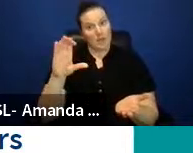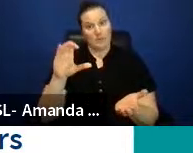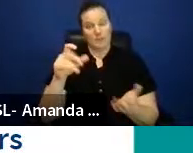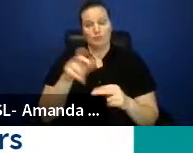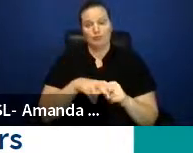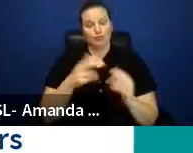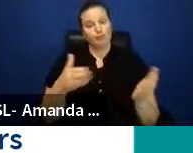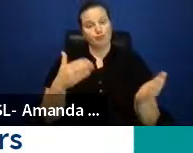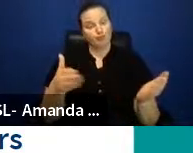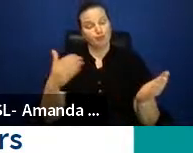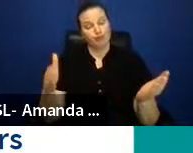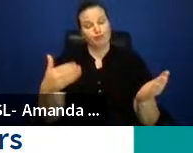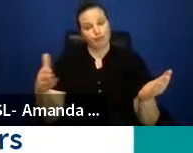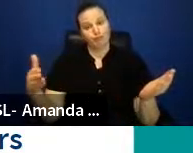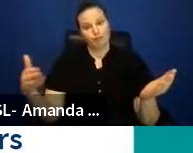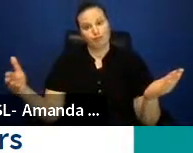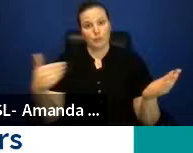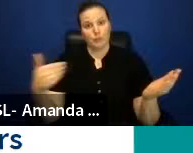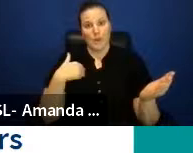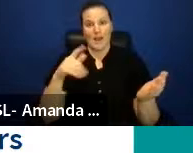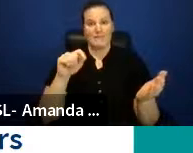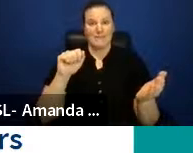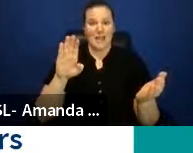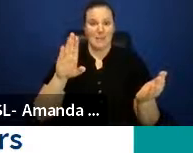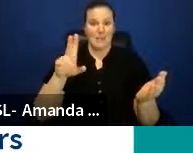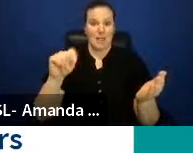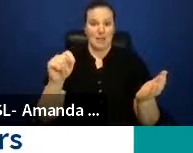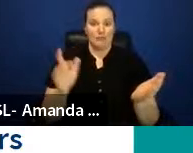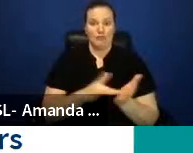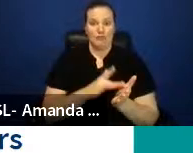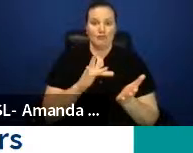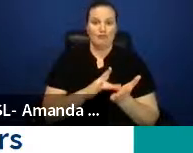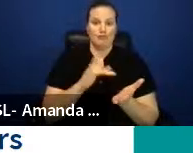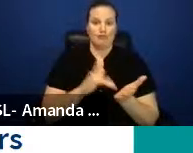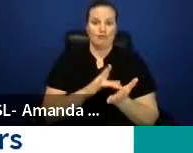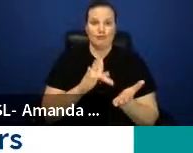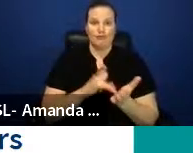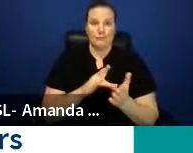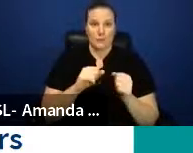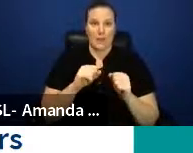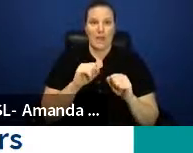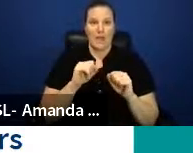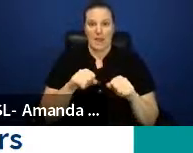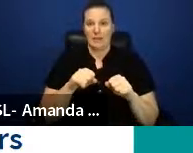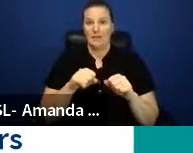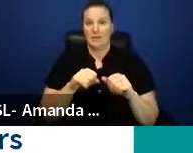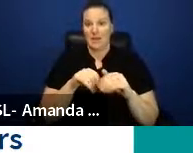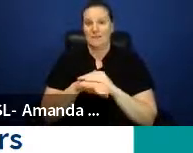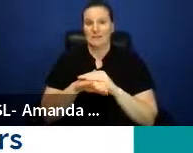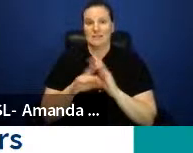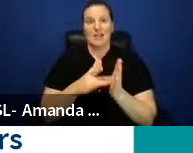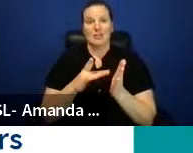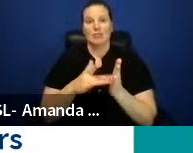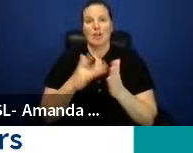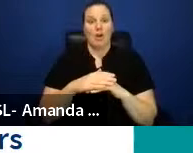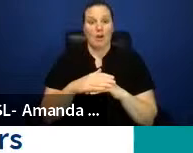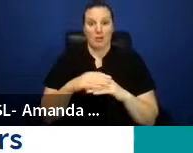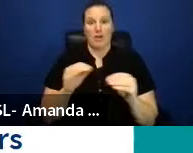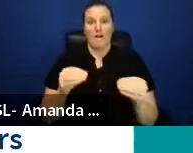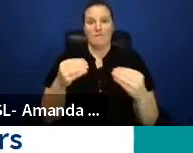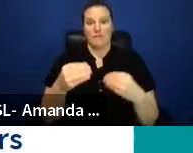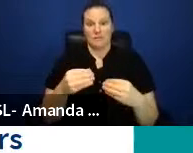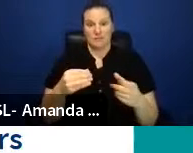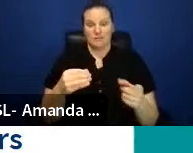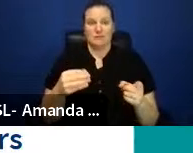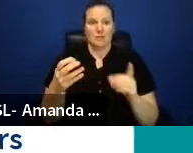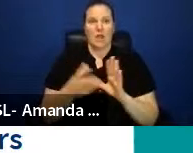through that. We also have a tablet where you can access it from our office electronically. There's a